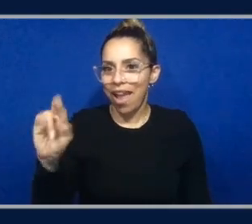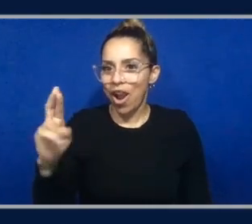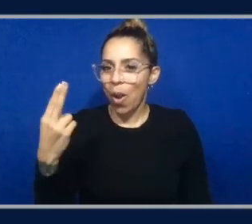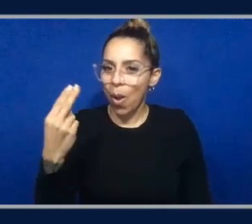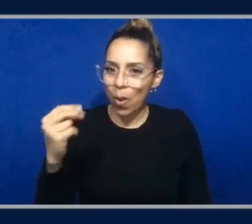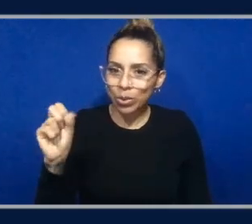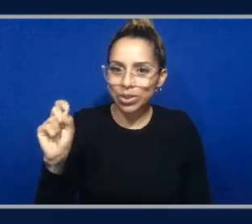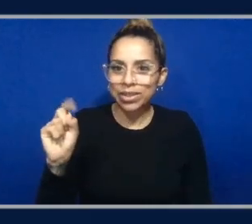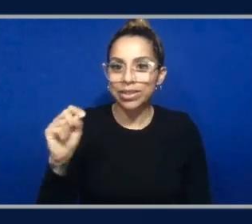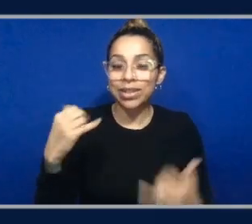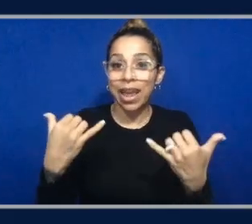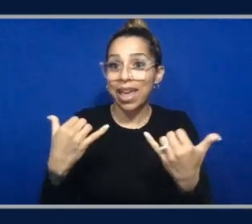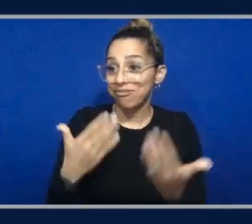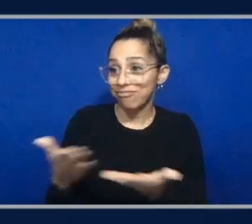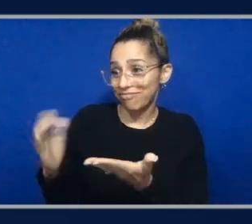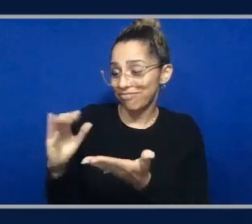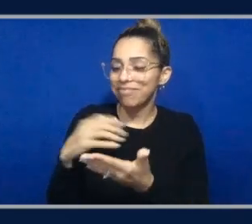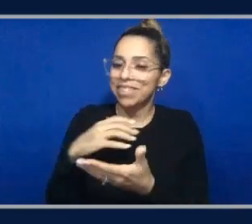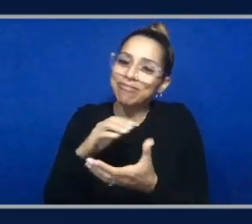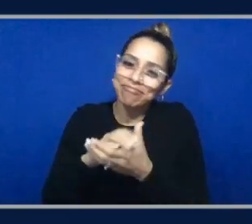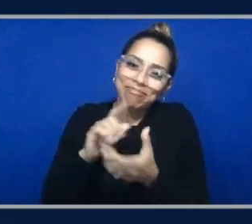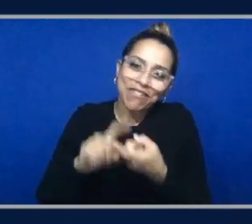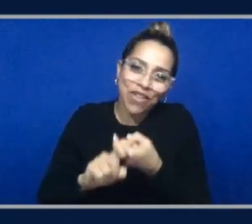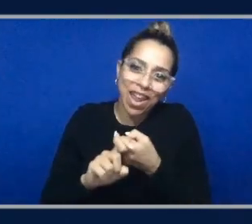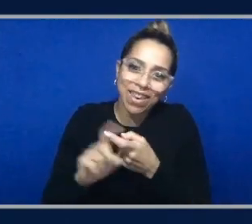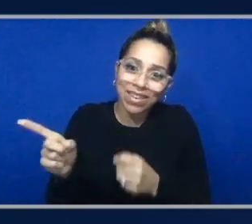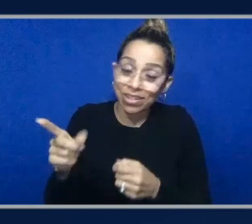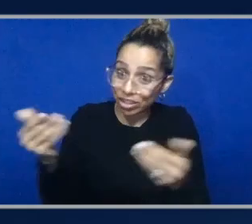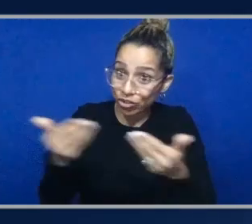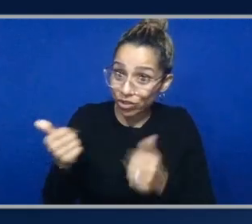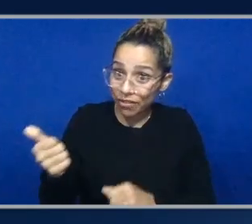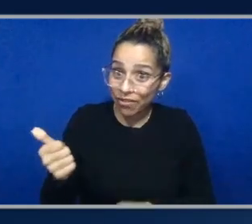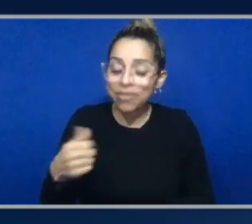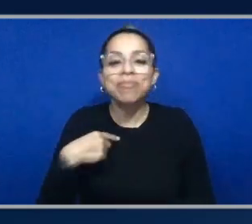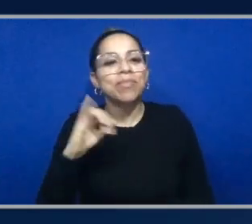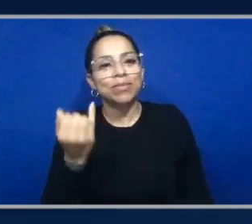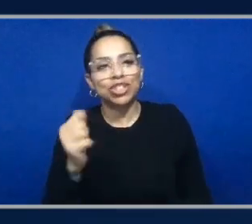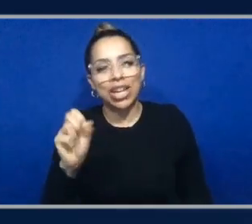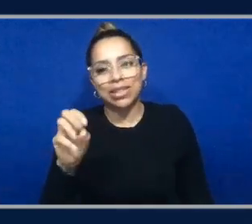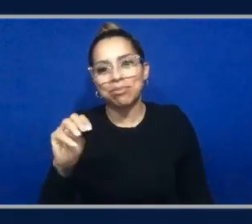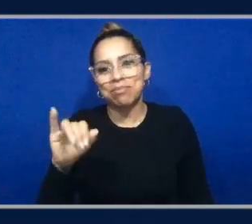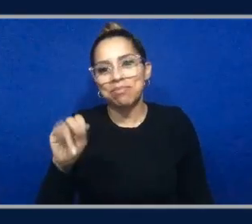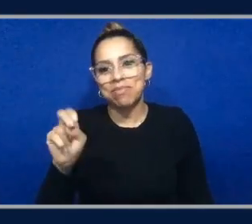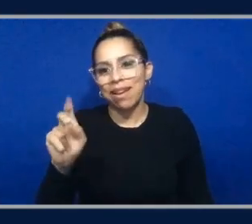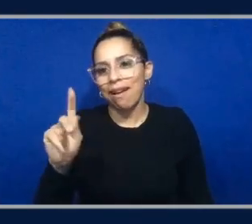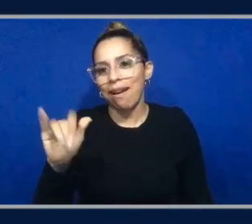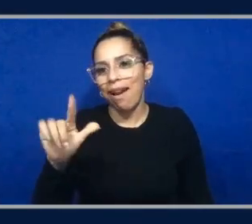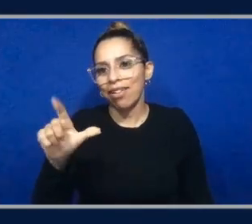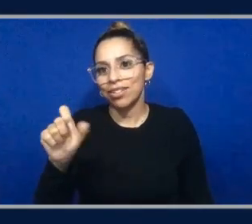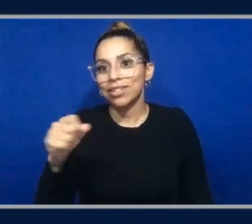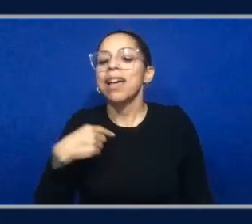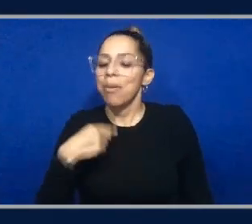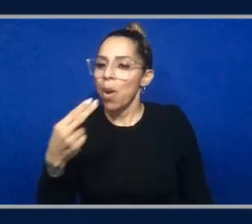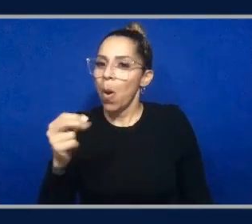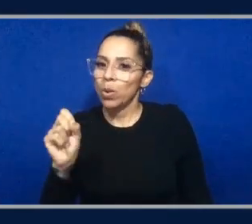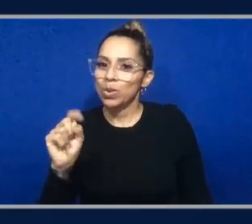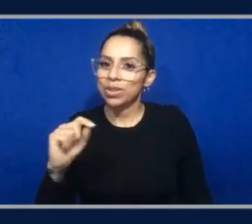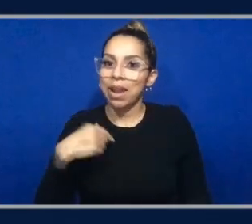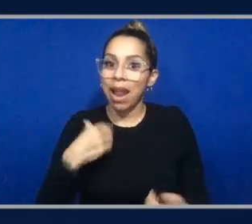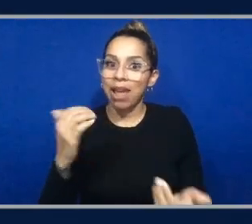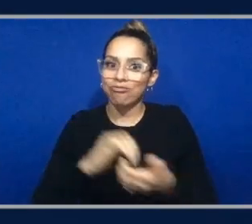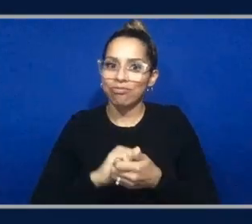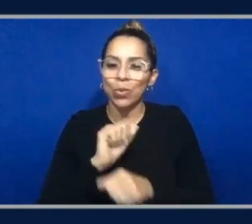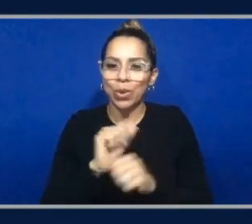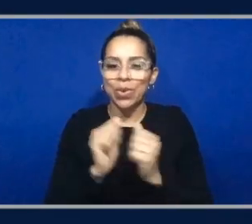Do you want to introduce yourself? Hi, I'm Jasmine Kiles. I'm also an AWS On Air host, and I work with AWS partners. Awesome. We,